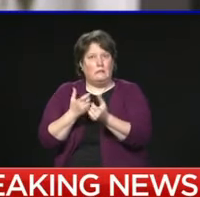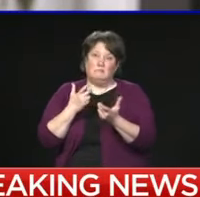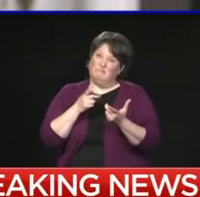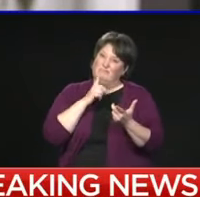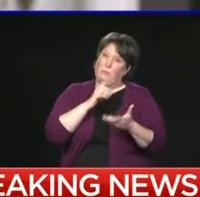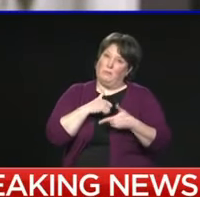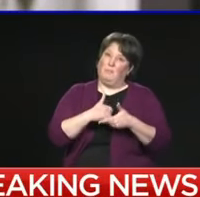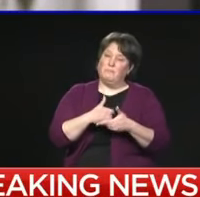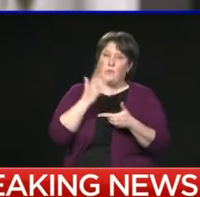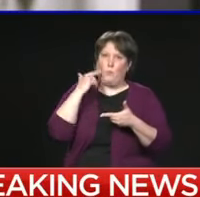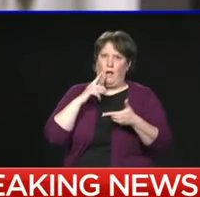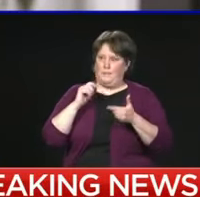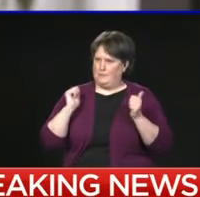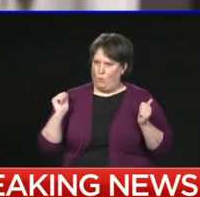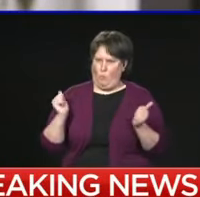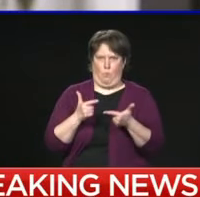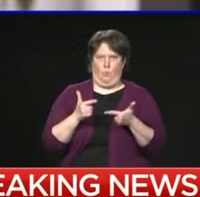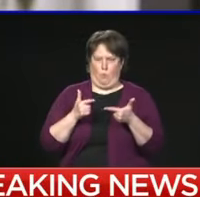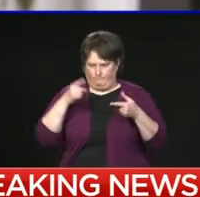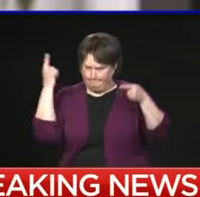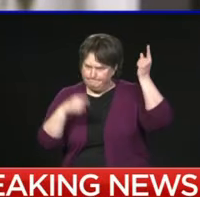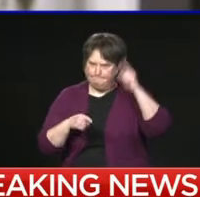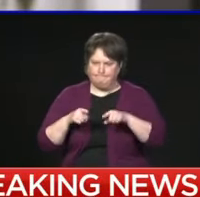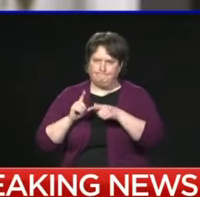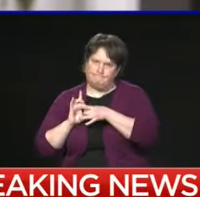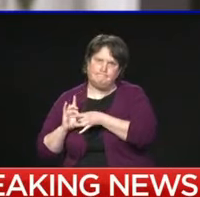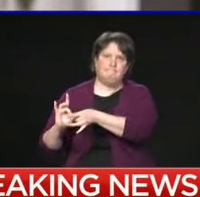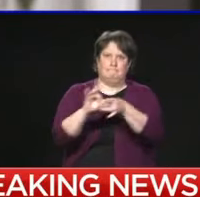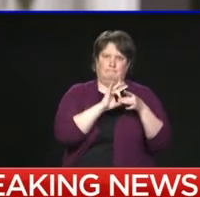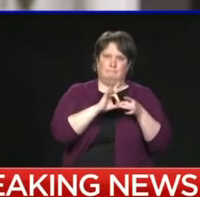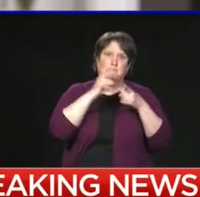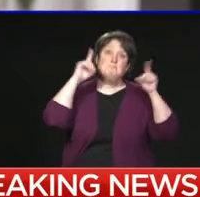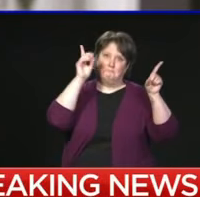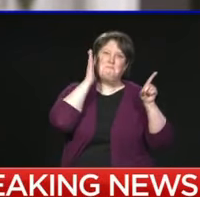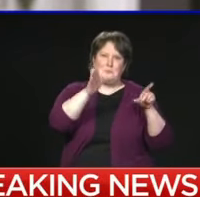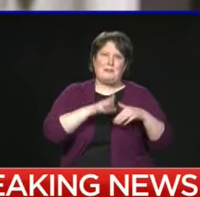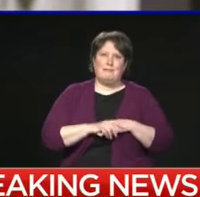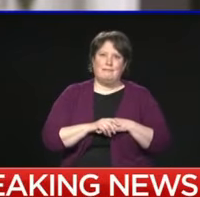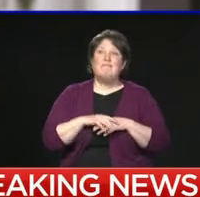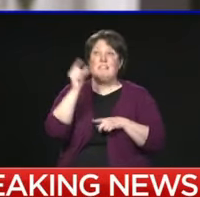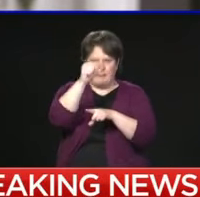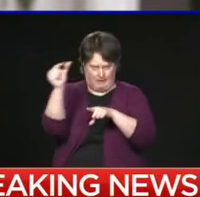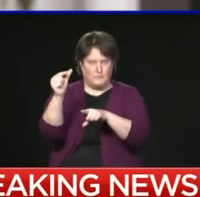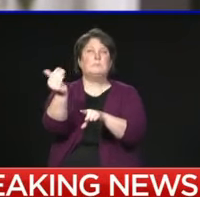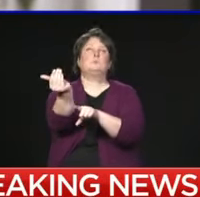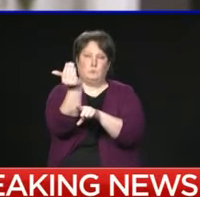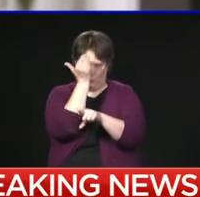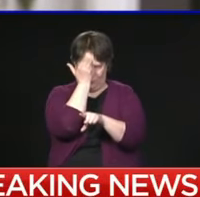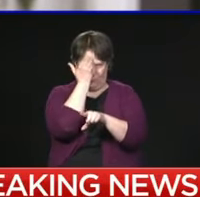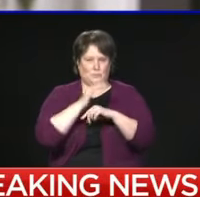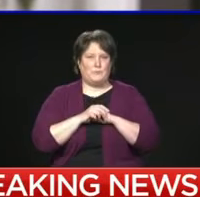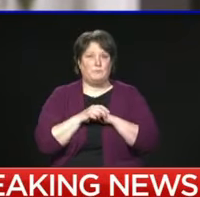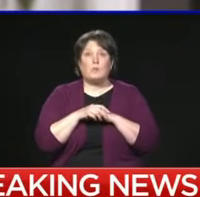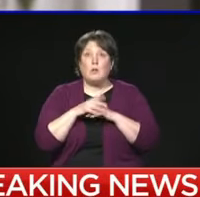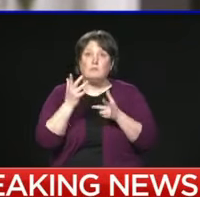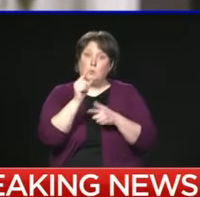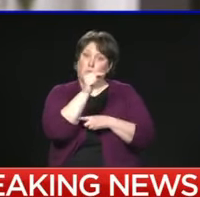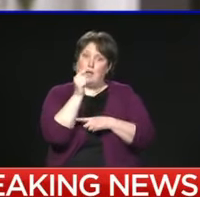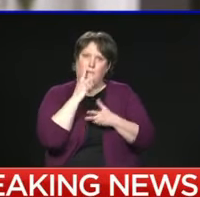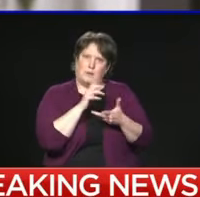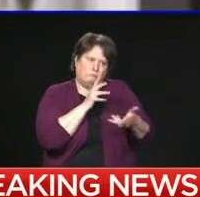because it's by working together that we'll get through this. And our team knows that. We're collaborating with the provinces